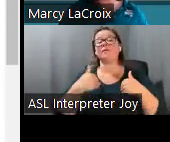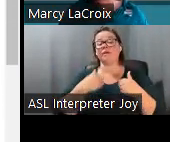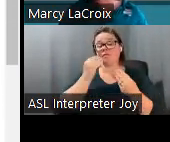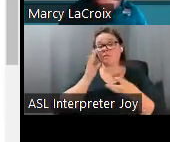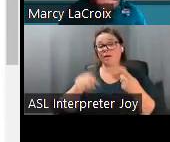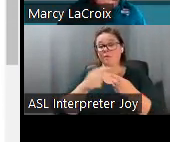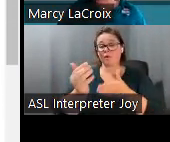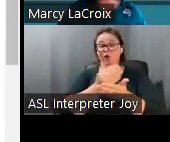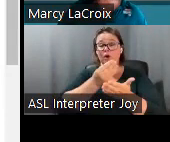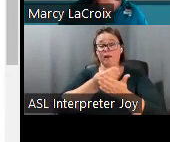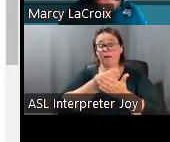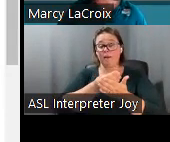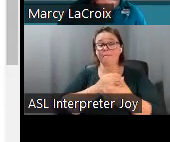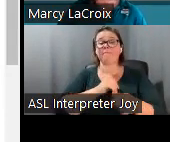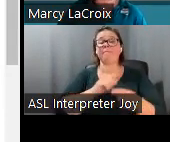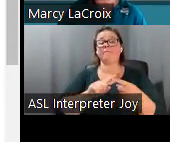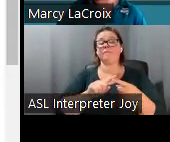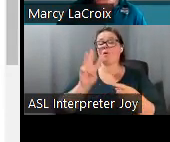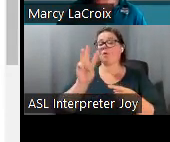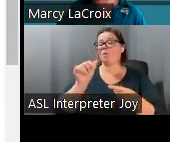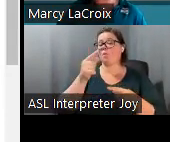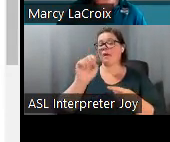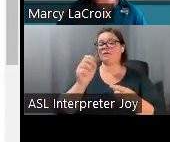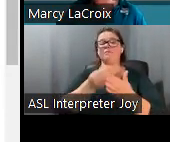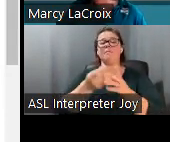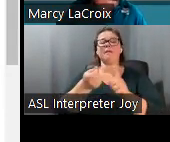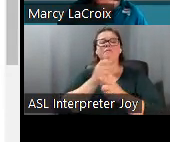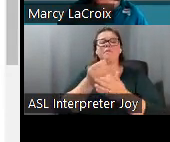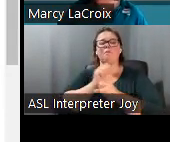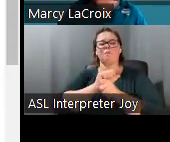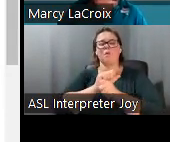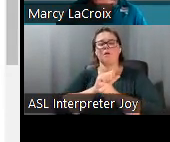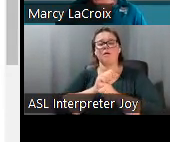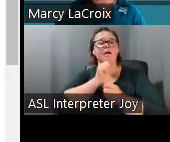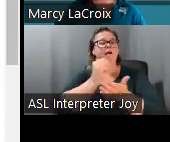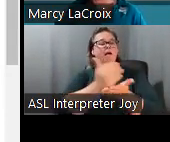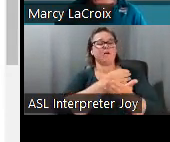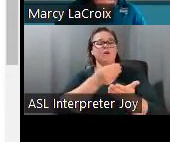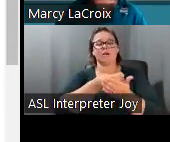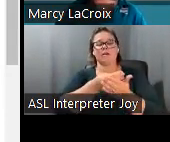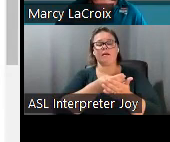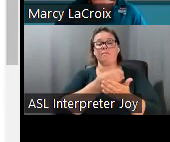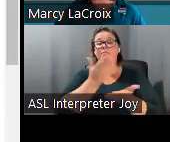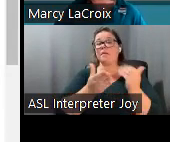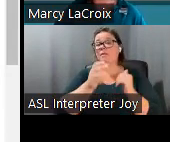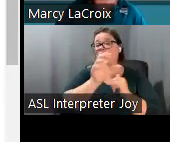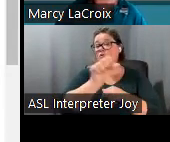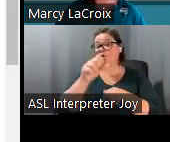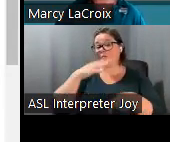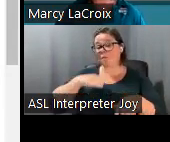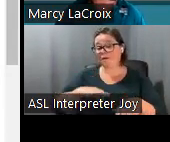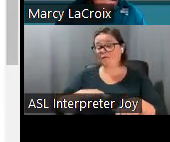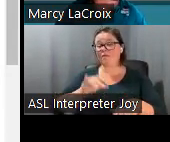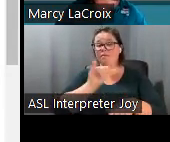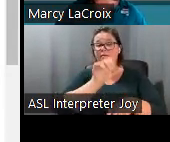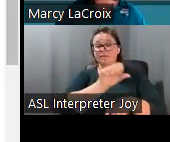income or wages, income from work, unearned income. So this might be a Social Security benefit like